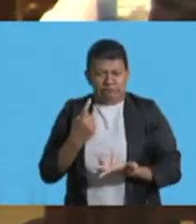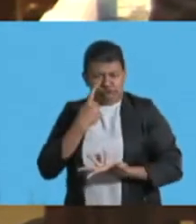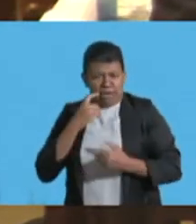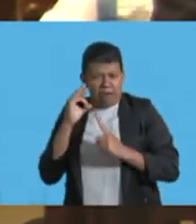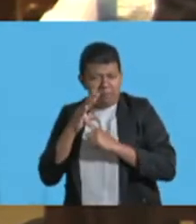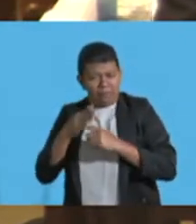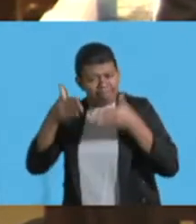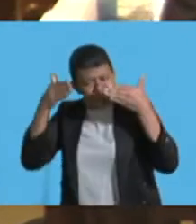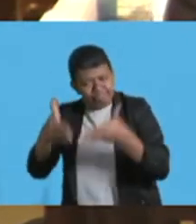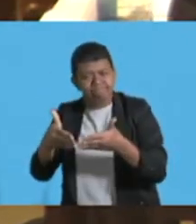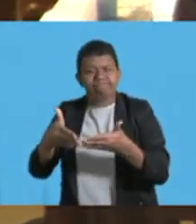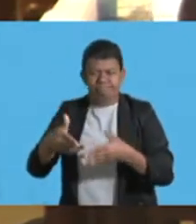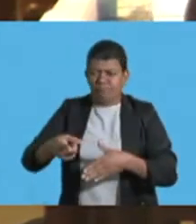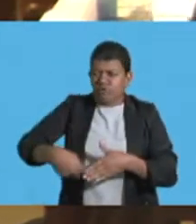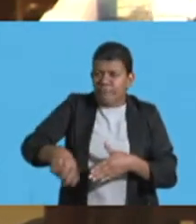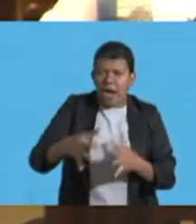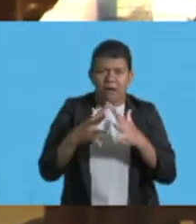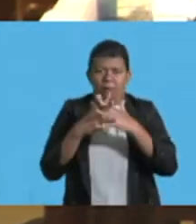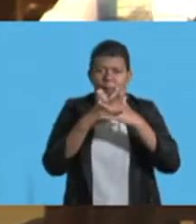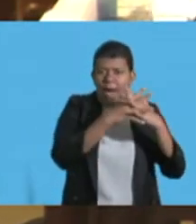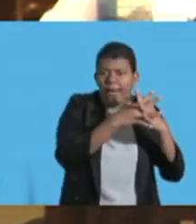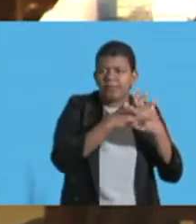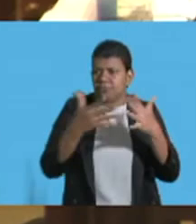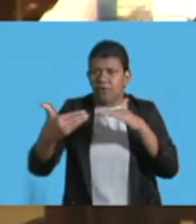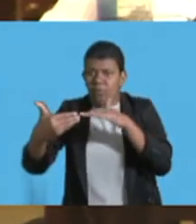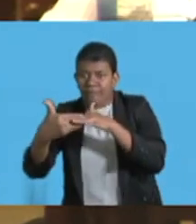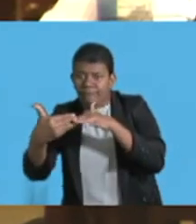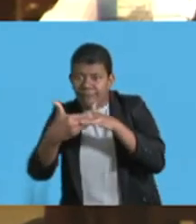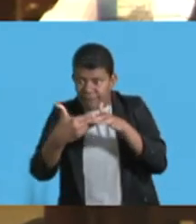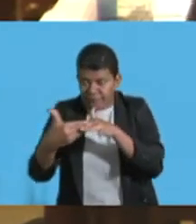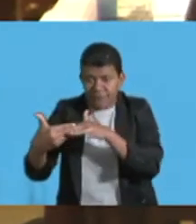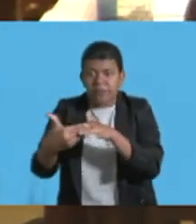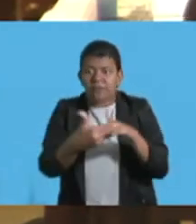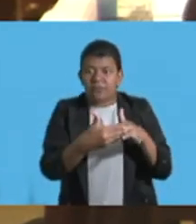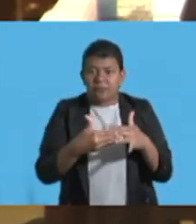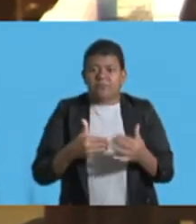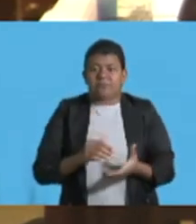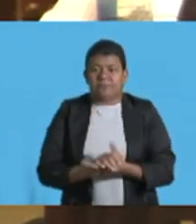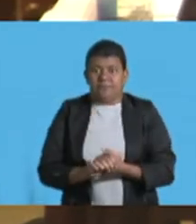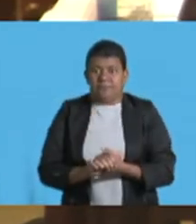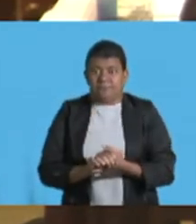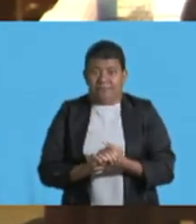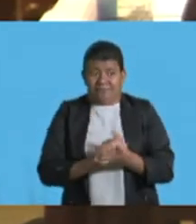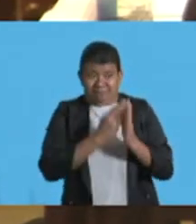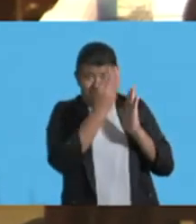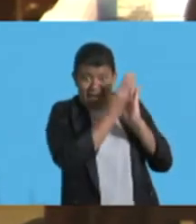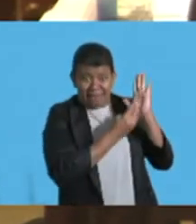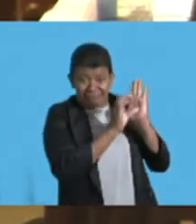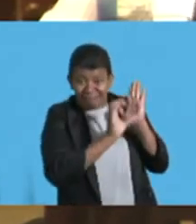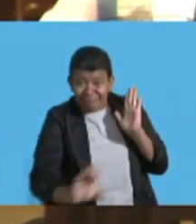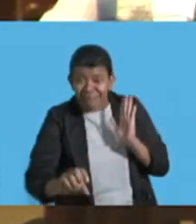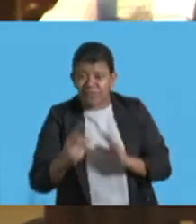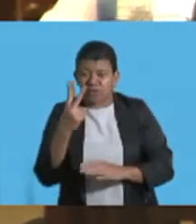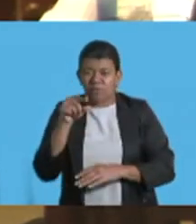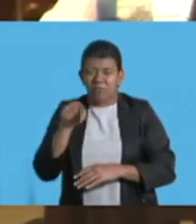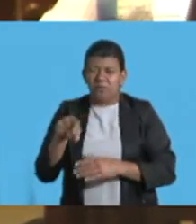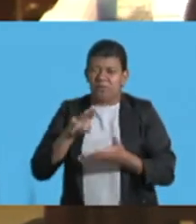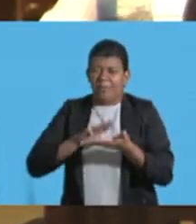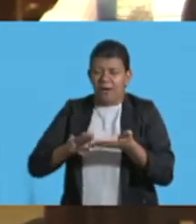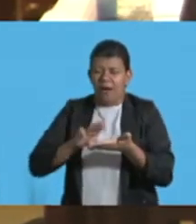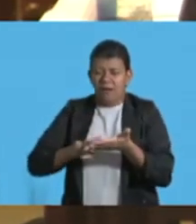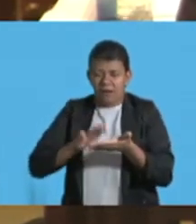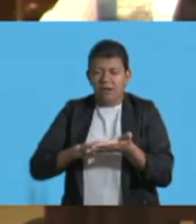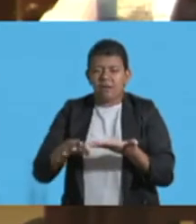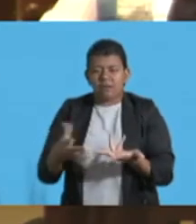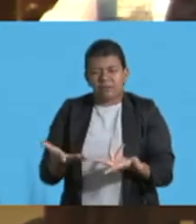Malam. The budgetary allocation of $2.3 million has been provided to save 14 trips per month